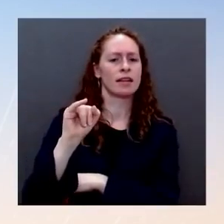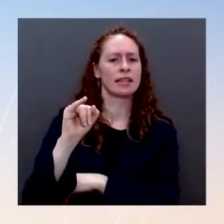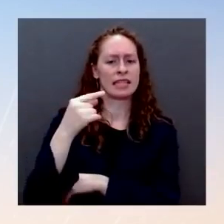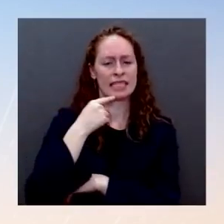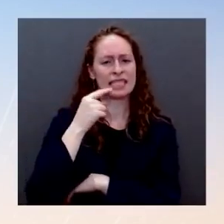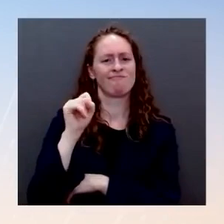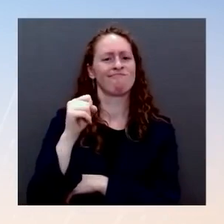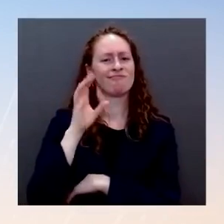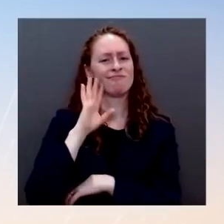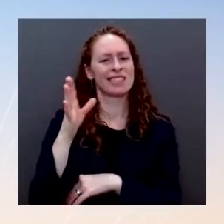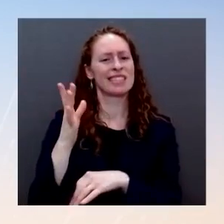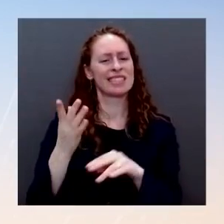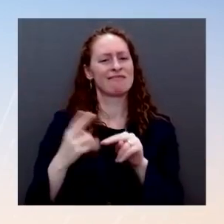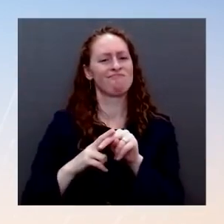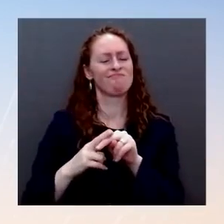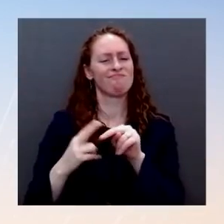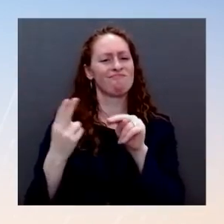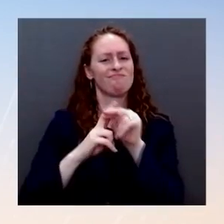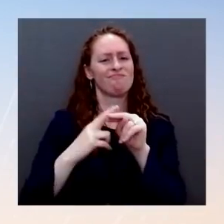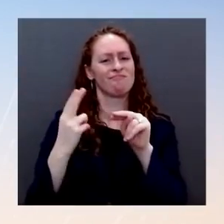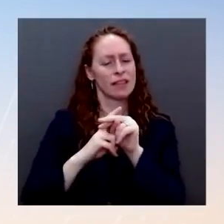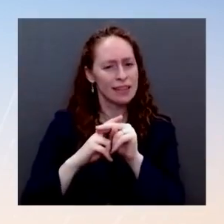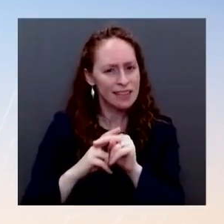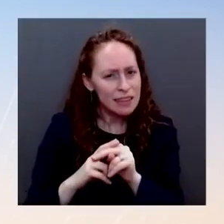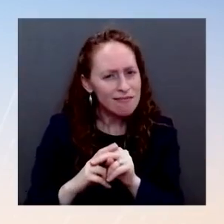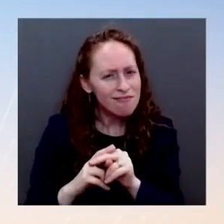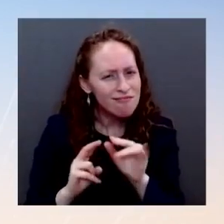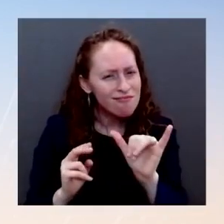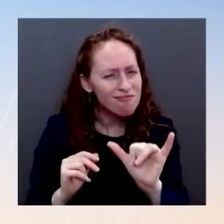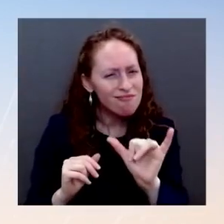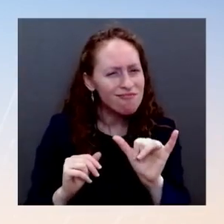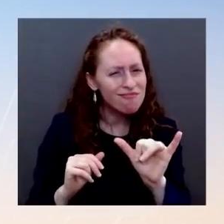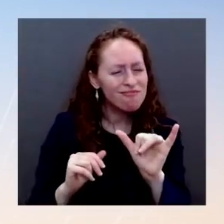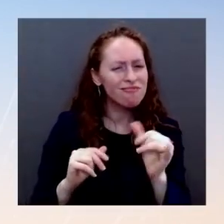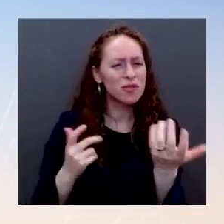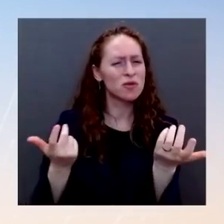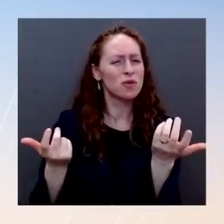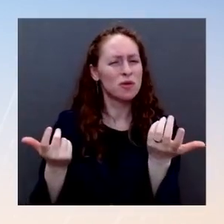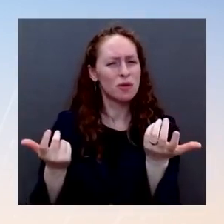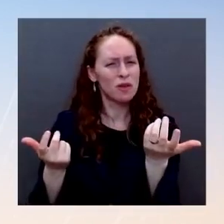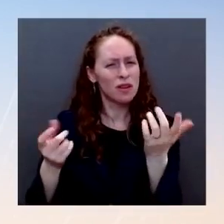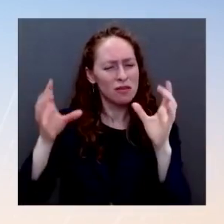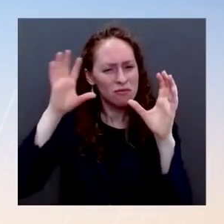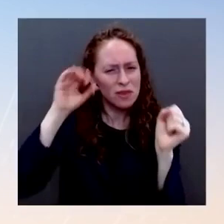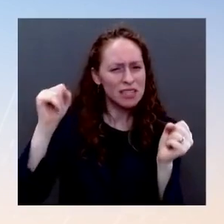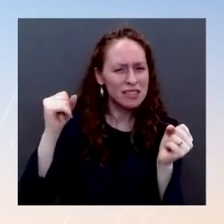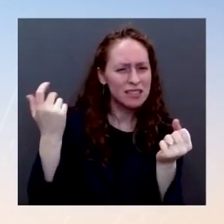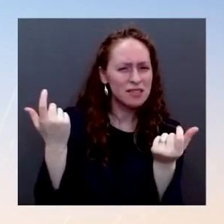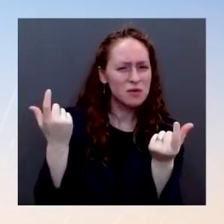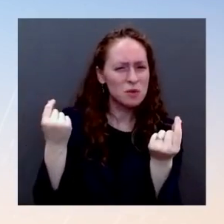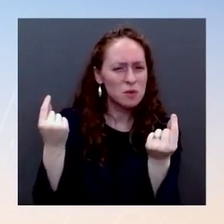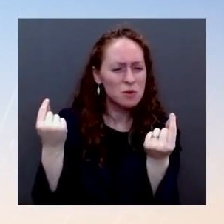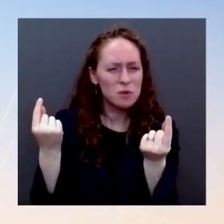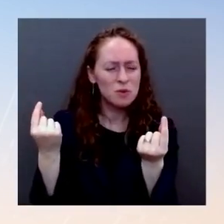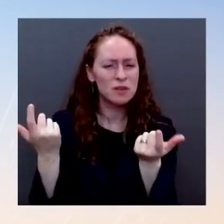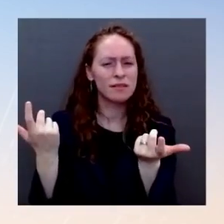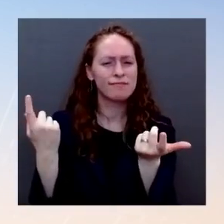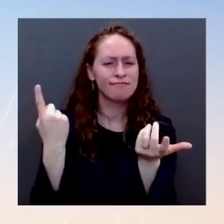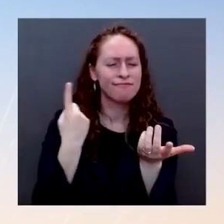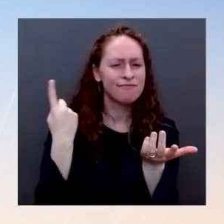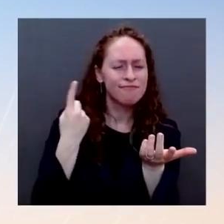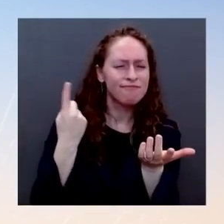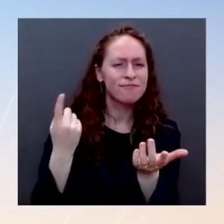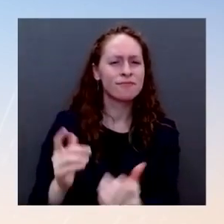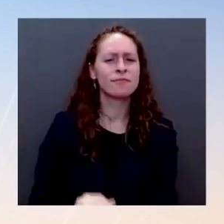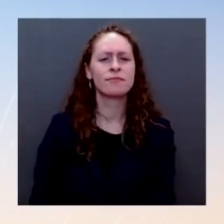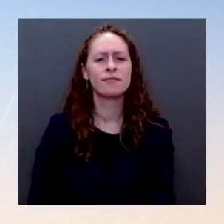What's the president's barometer? Is there one number that he kind of gauges to get an idea of where the country is right now? Well, what I was trying to say